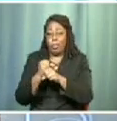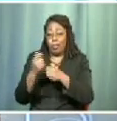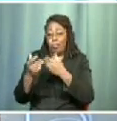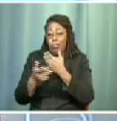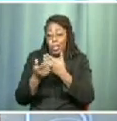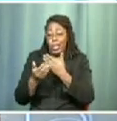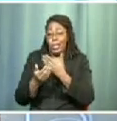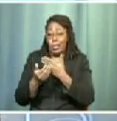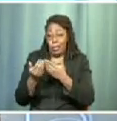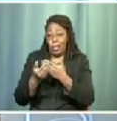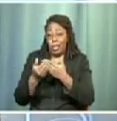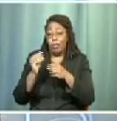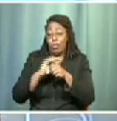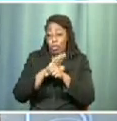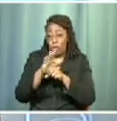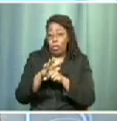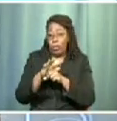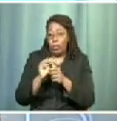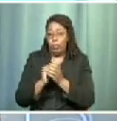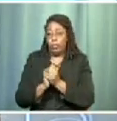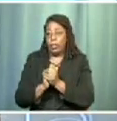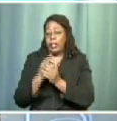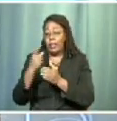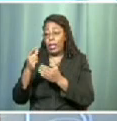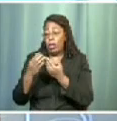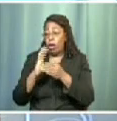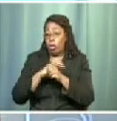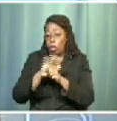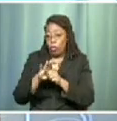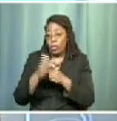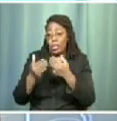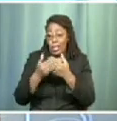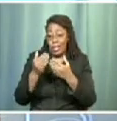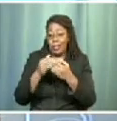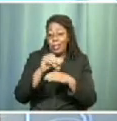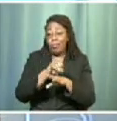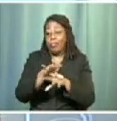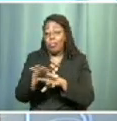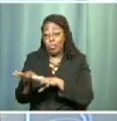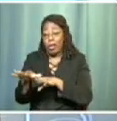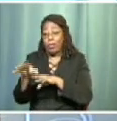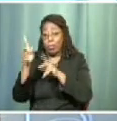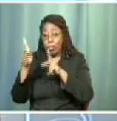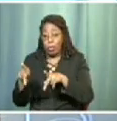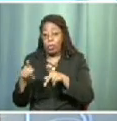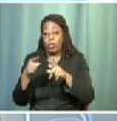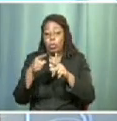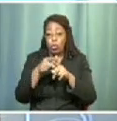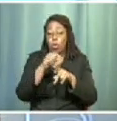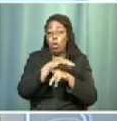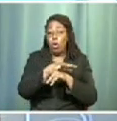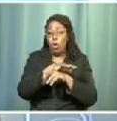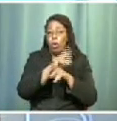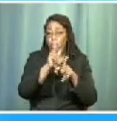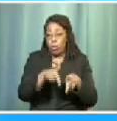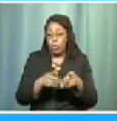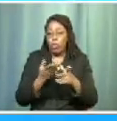infectious. She sends this reminder that COVID can easily spread from person to person, particularly through